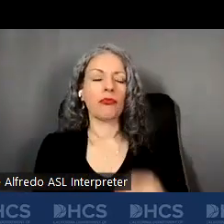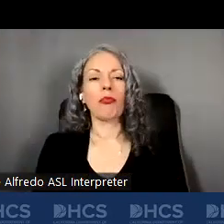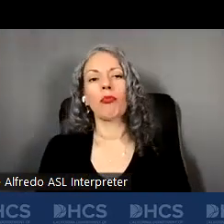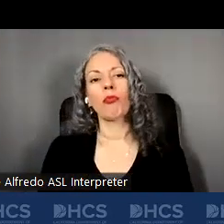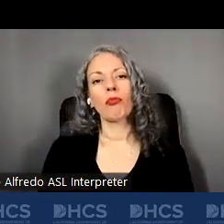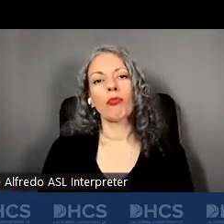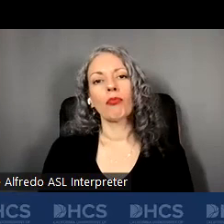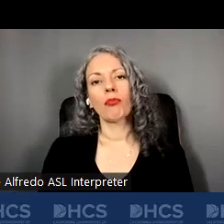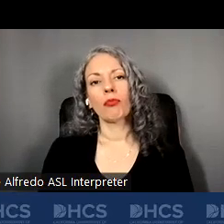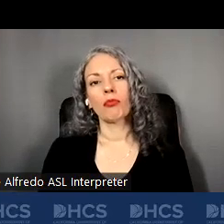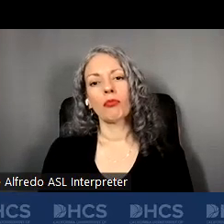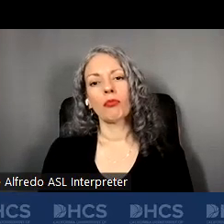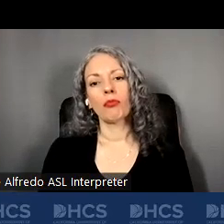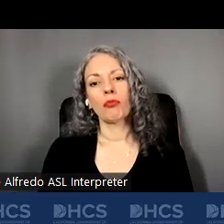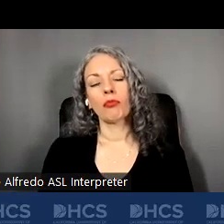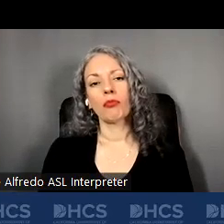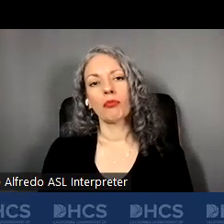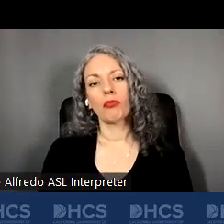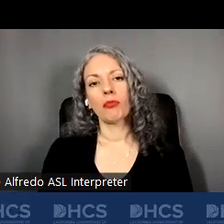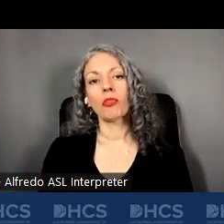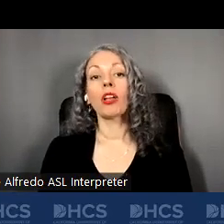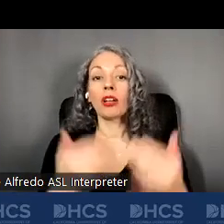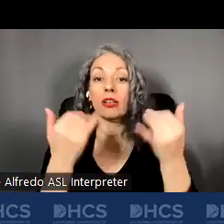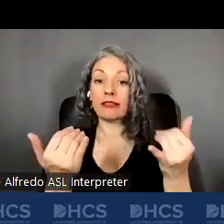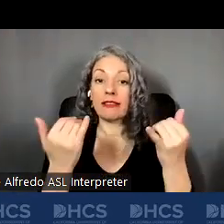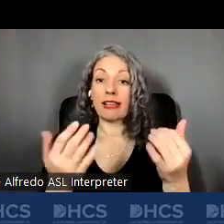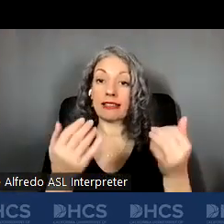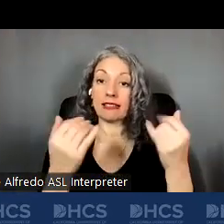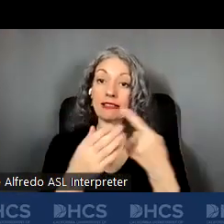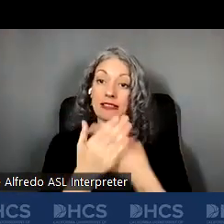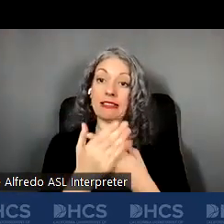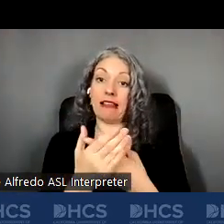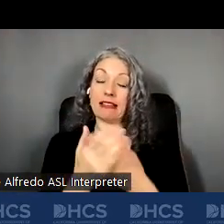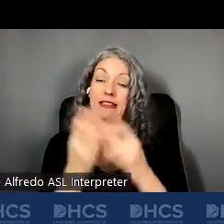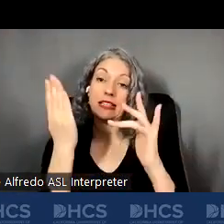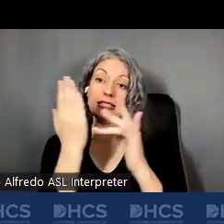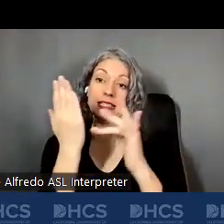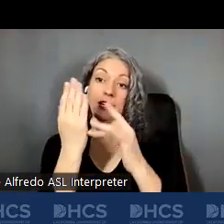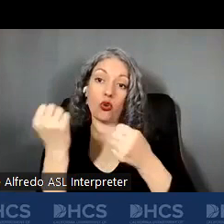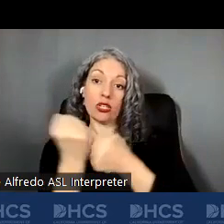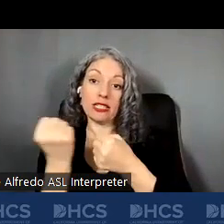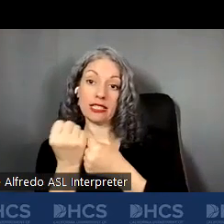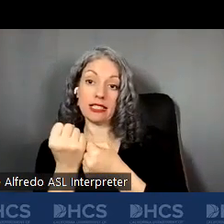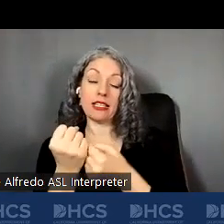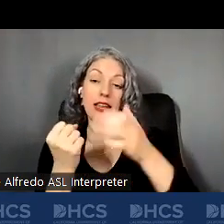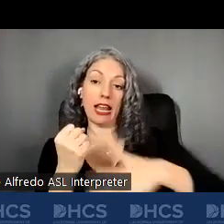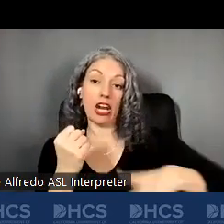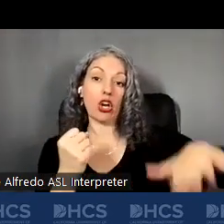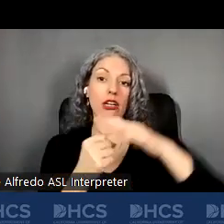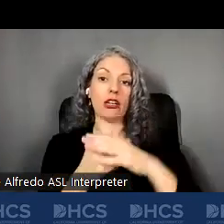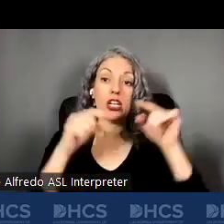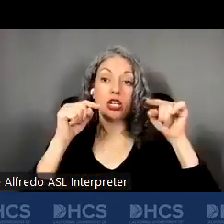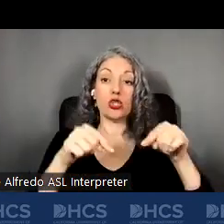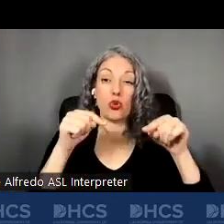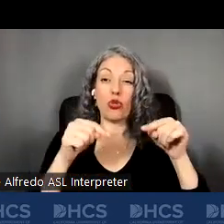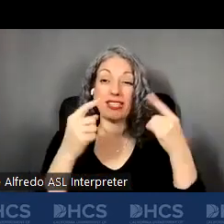Okay, so the next initiative I wanted to touch on is a technical assistance marketplace. So this